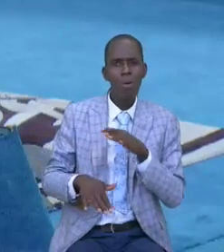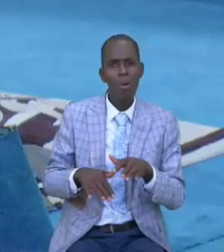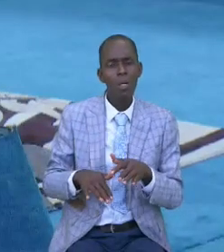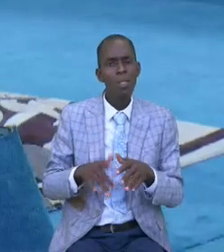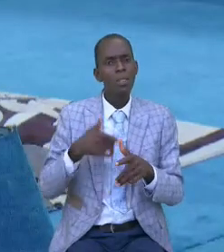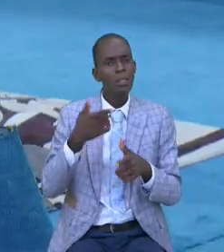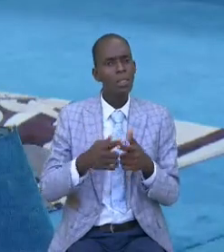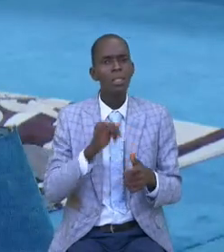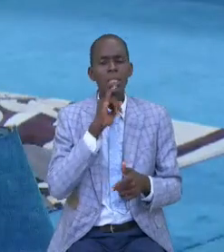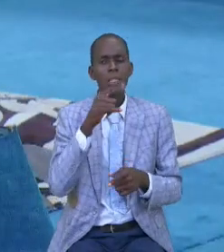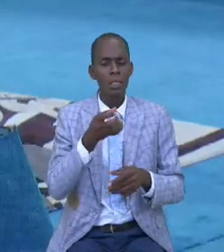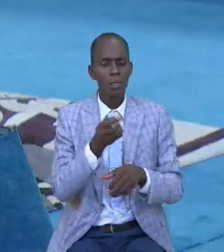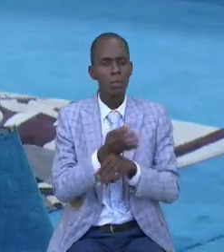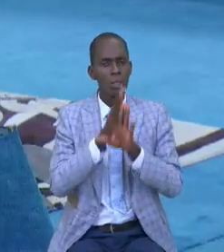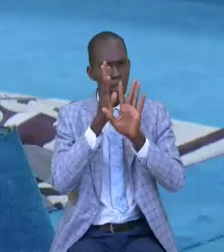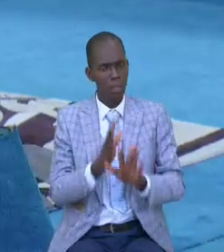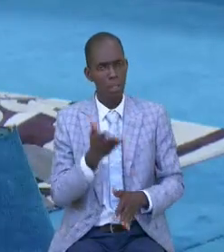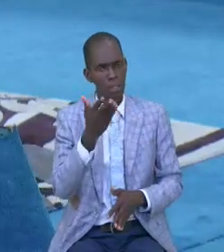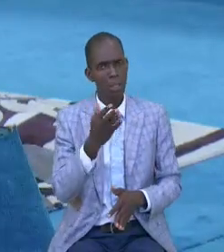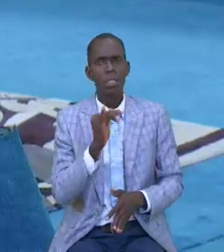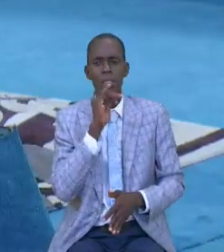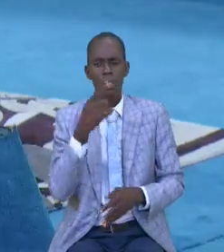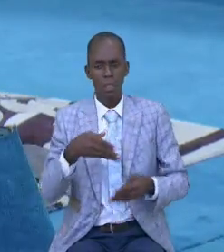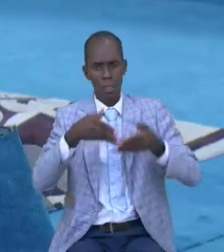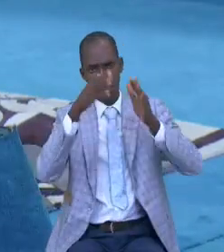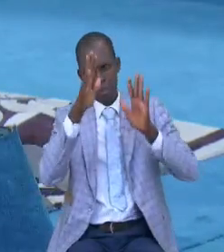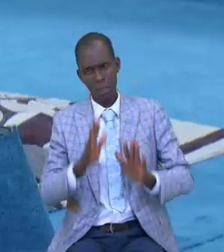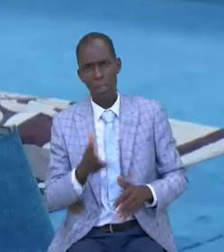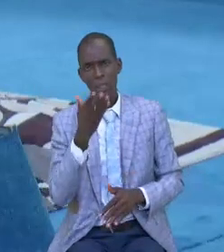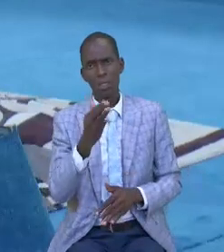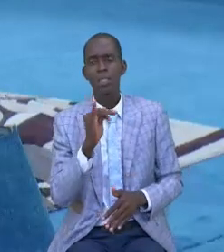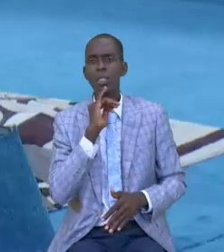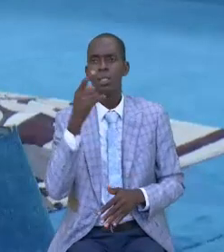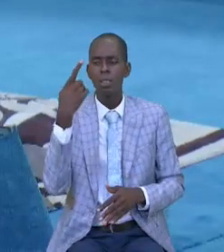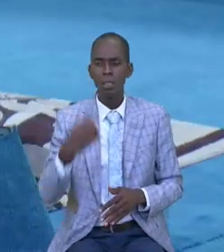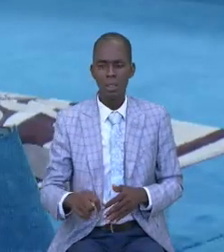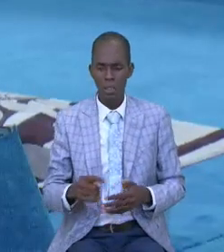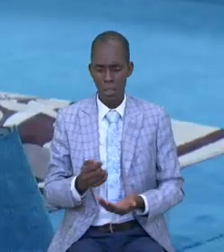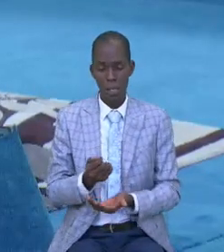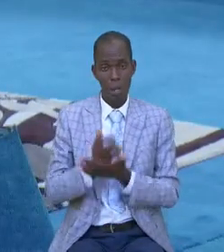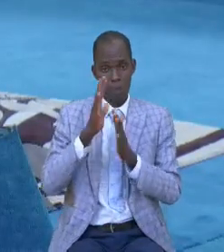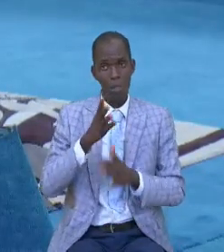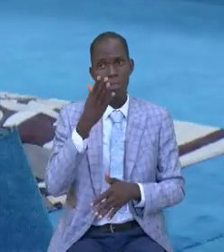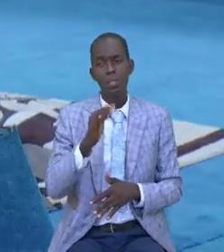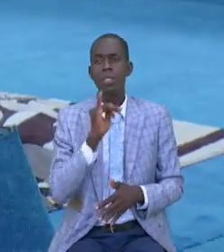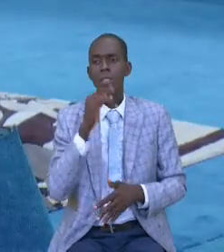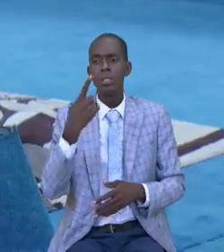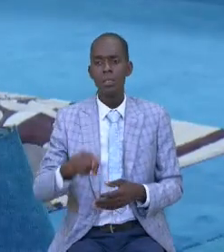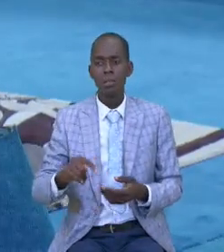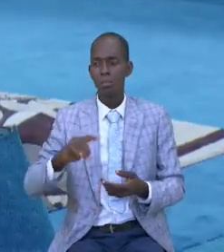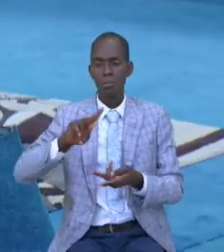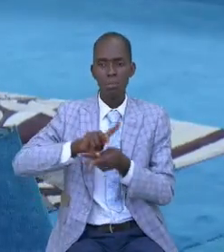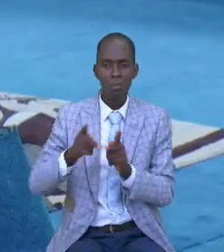counselor there? Is the helper there? Is the partner there? My partner there, partner